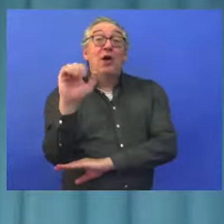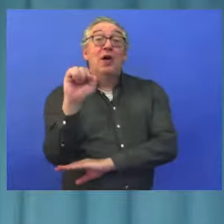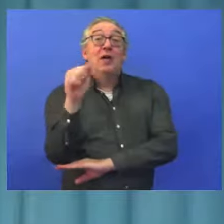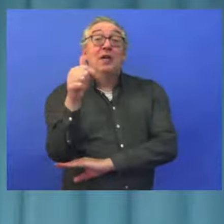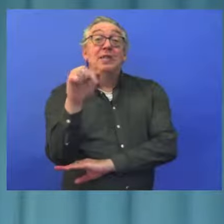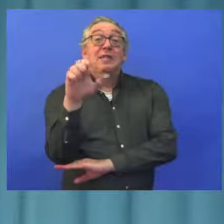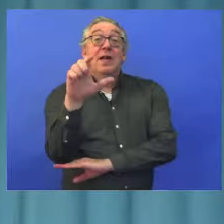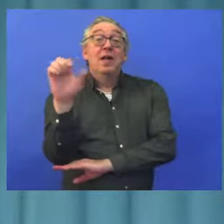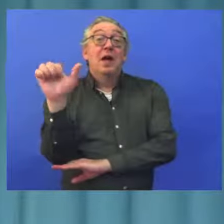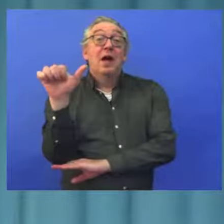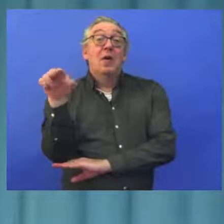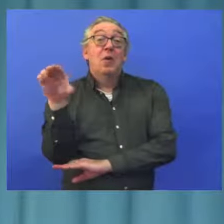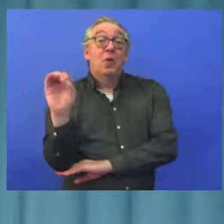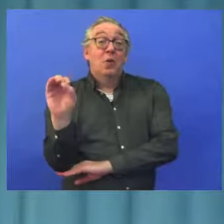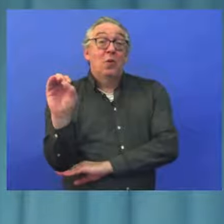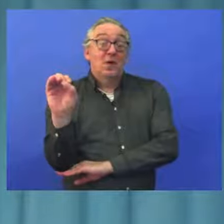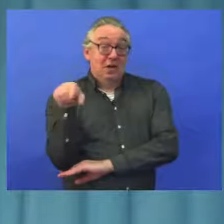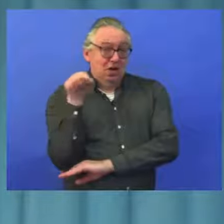on